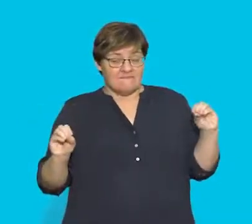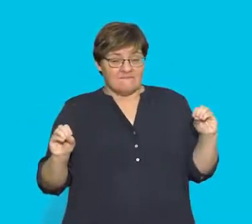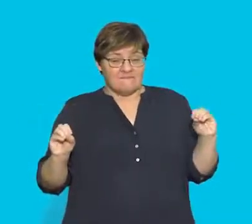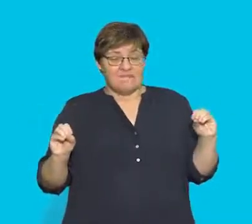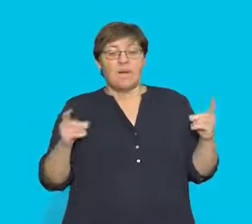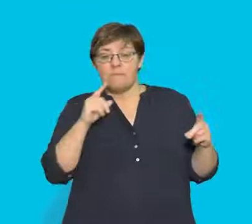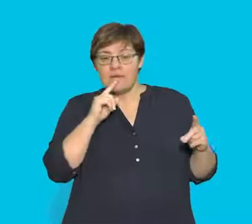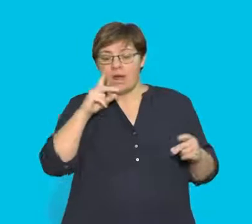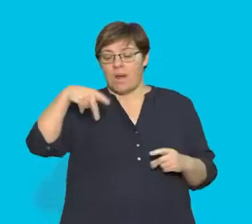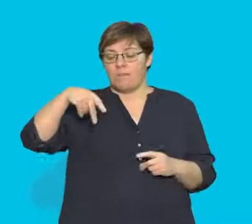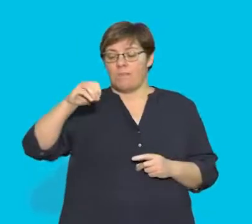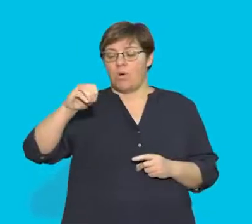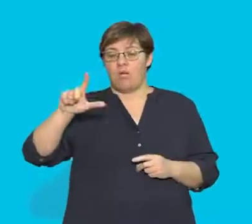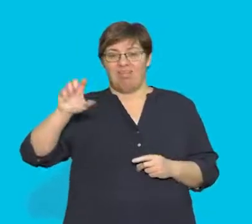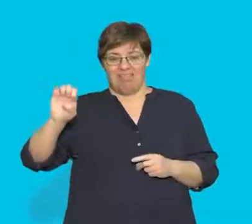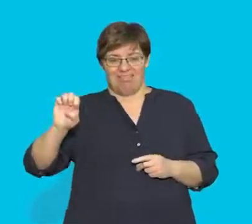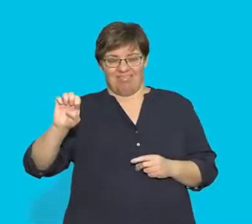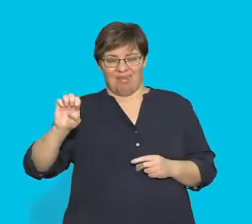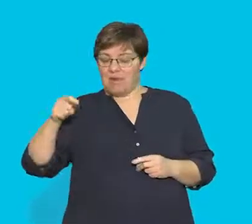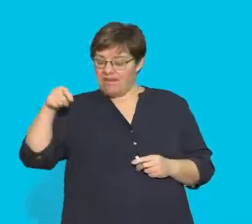of the magnet, we say that's a pole.